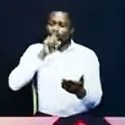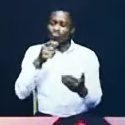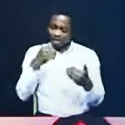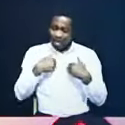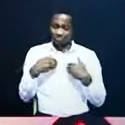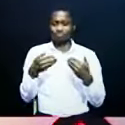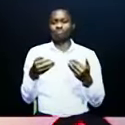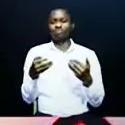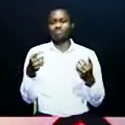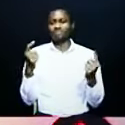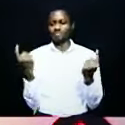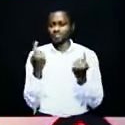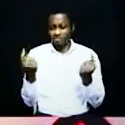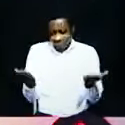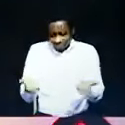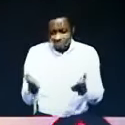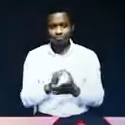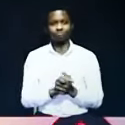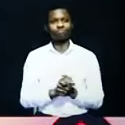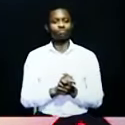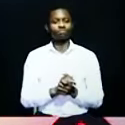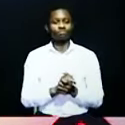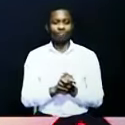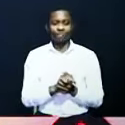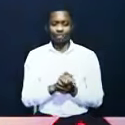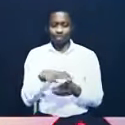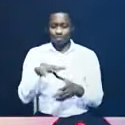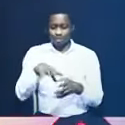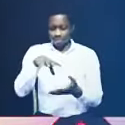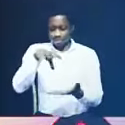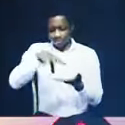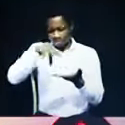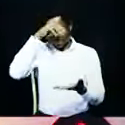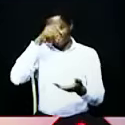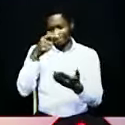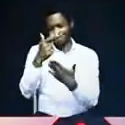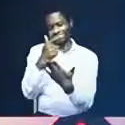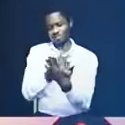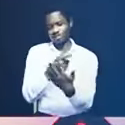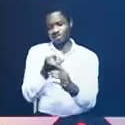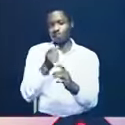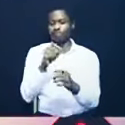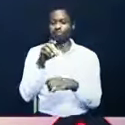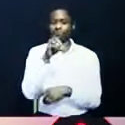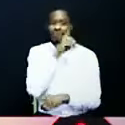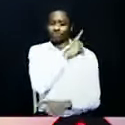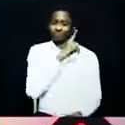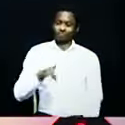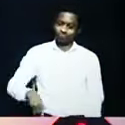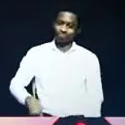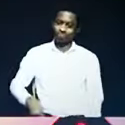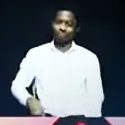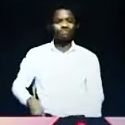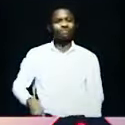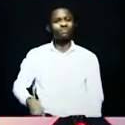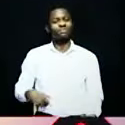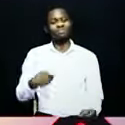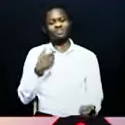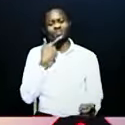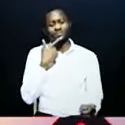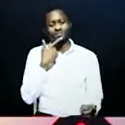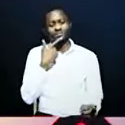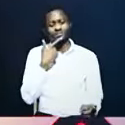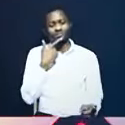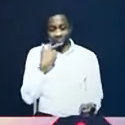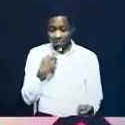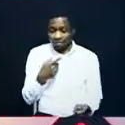Lesson number 4 from our daddy David. We said that the fact that sin is